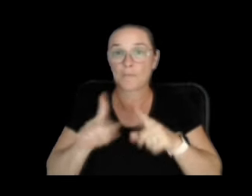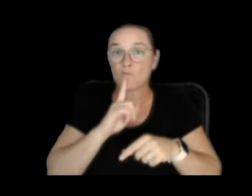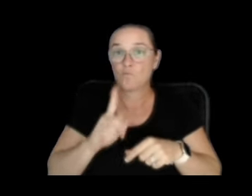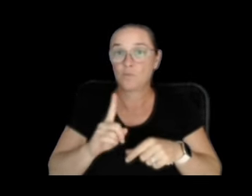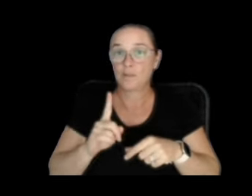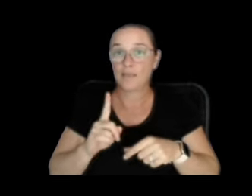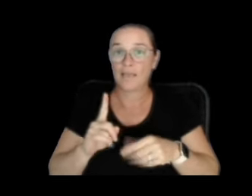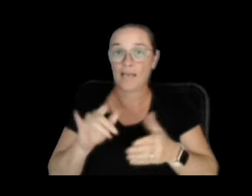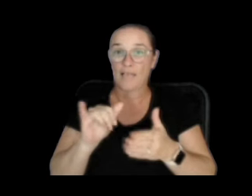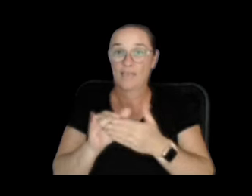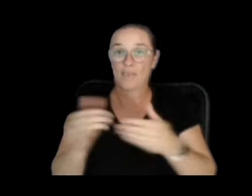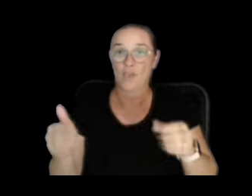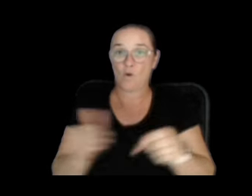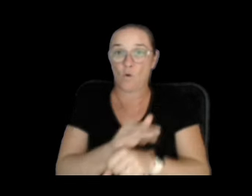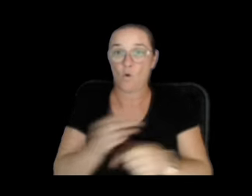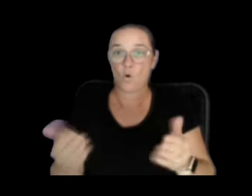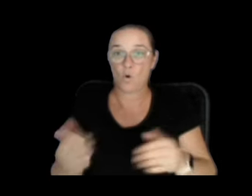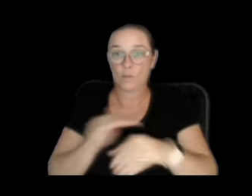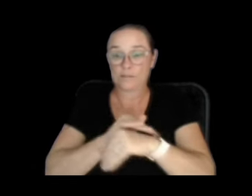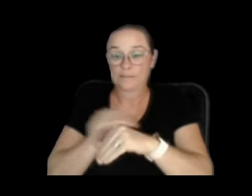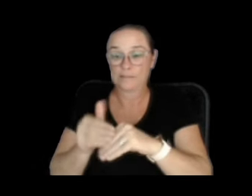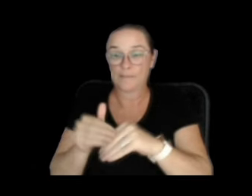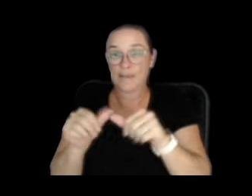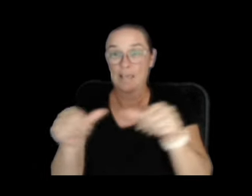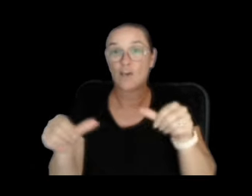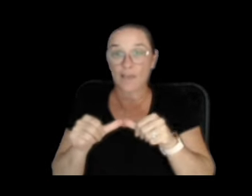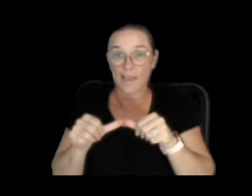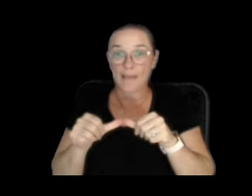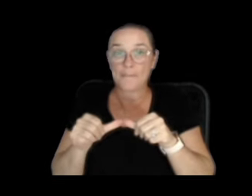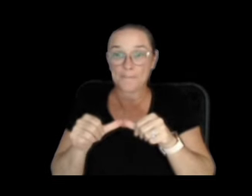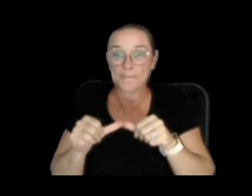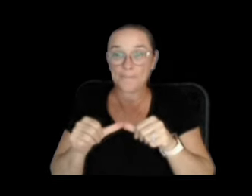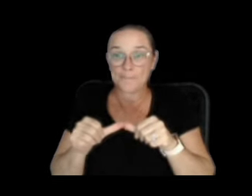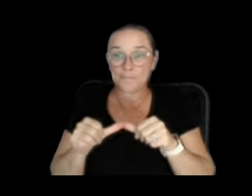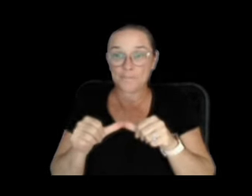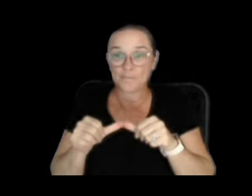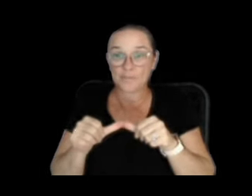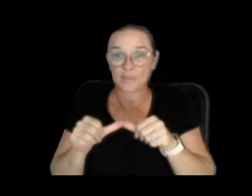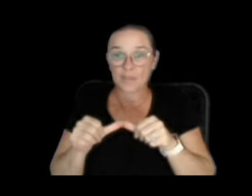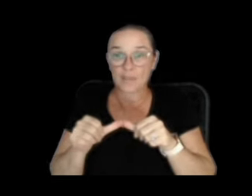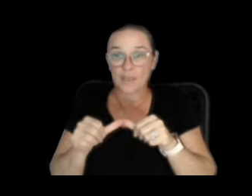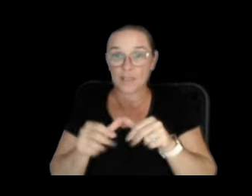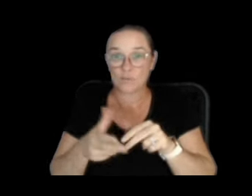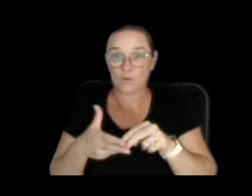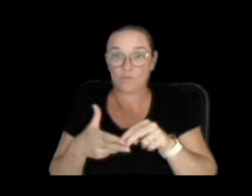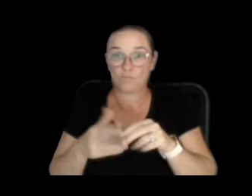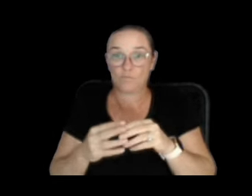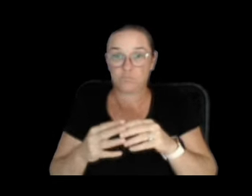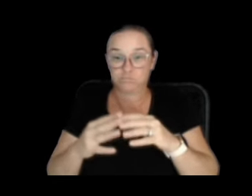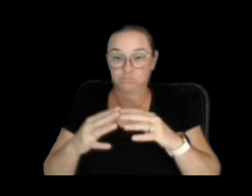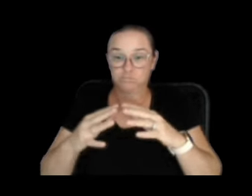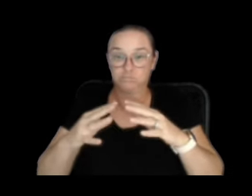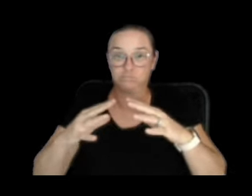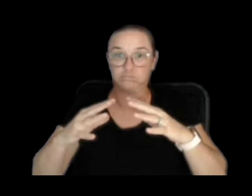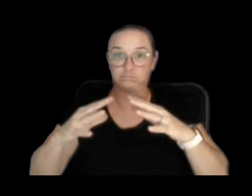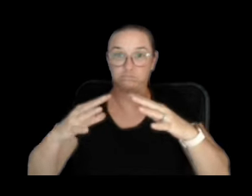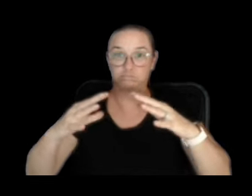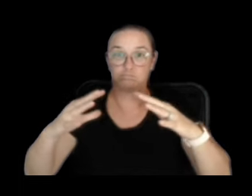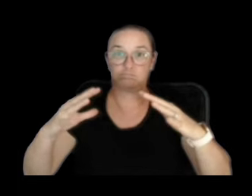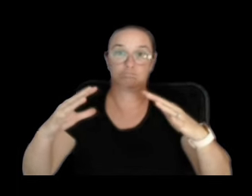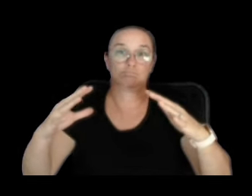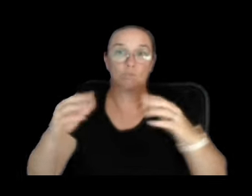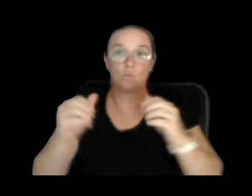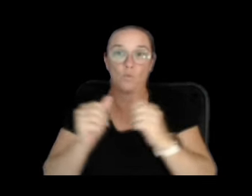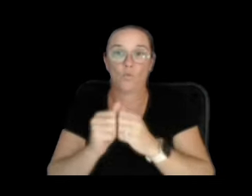summit area within about 5 miles of Halemaumau that's been rising, uplifting with